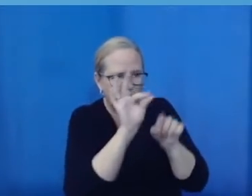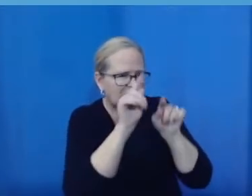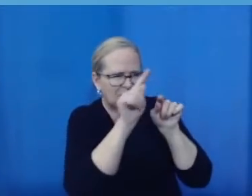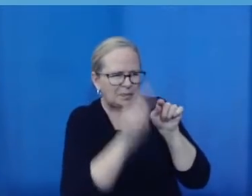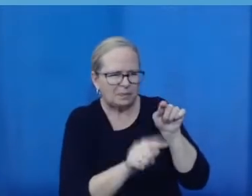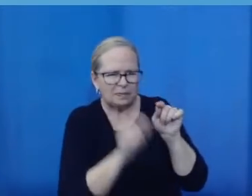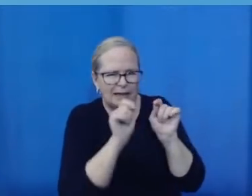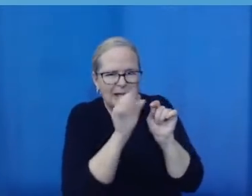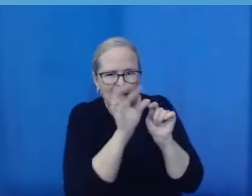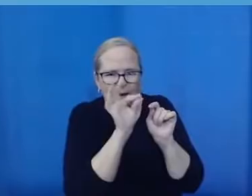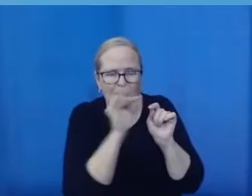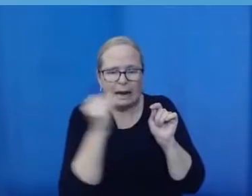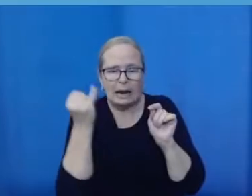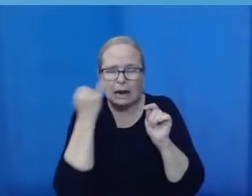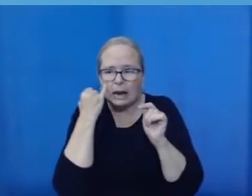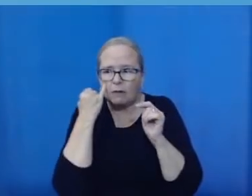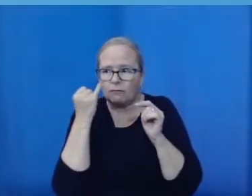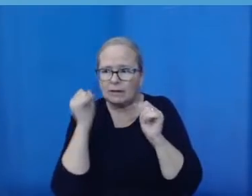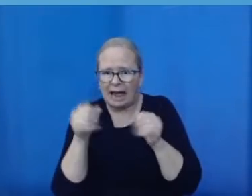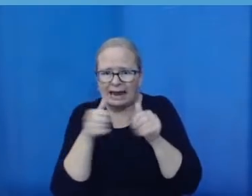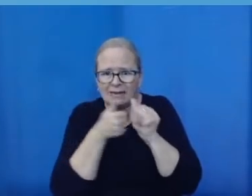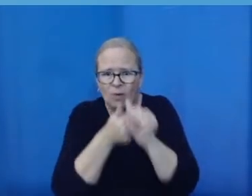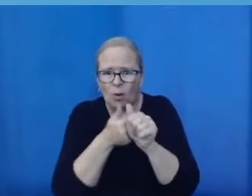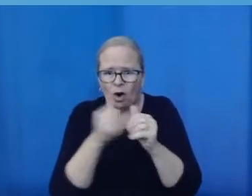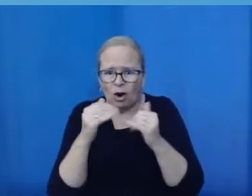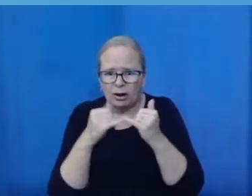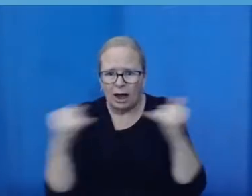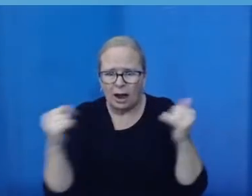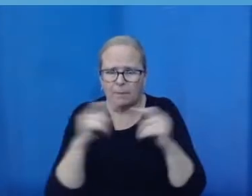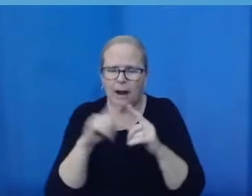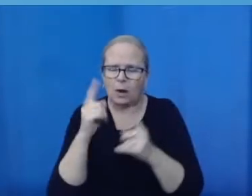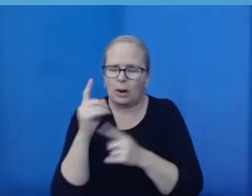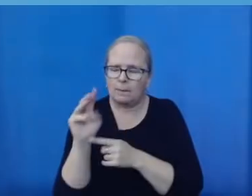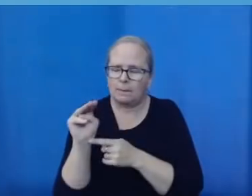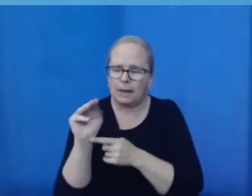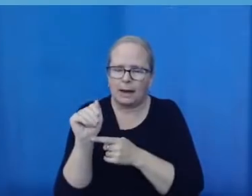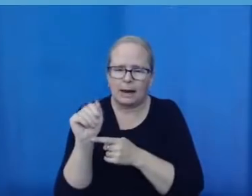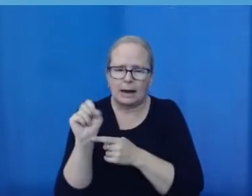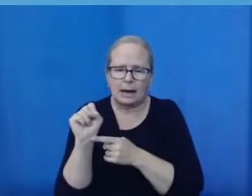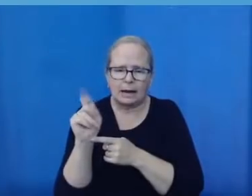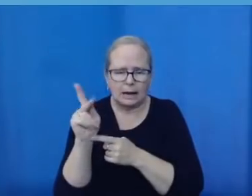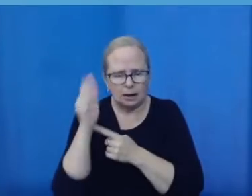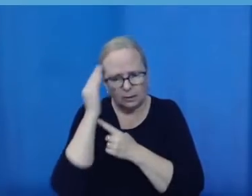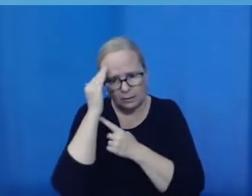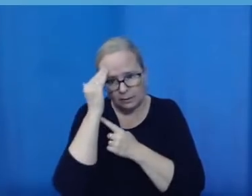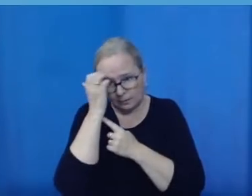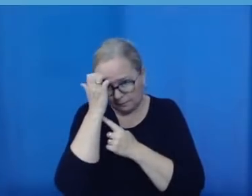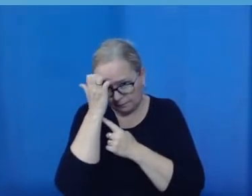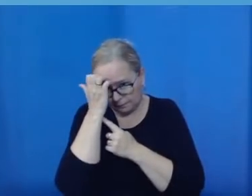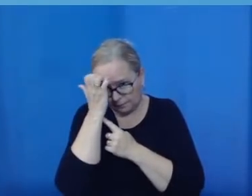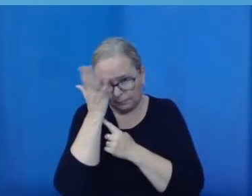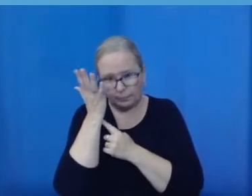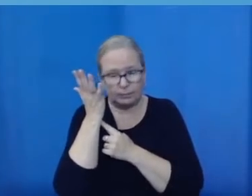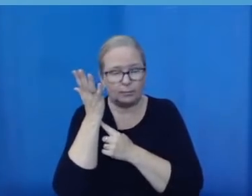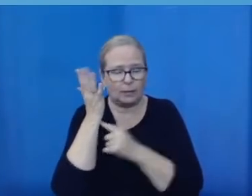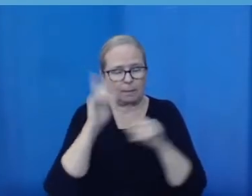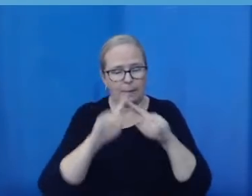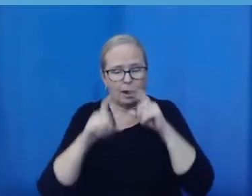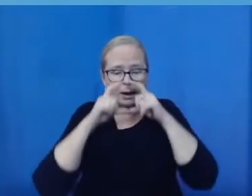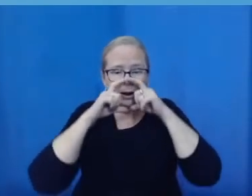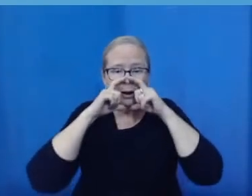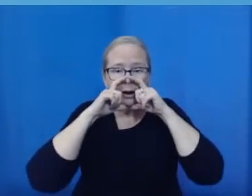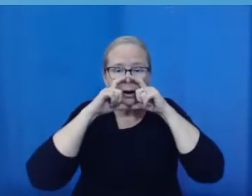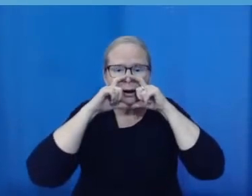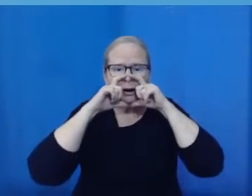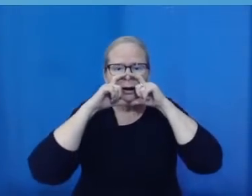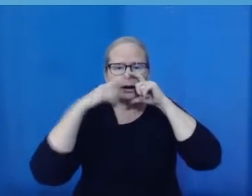a full body guard suit if I need to, if that means my kids can still be in school doing their sports.